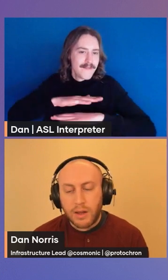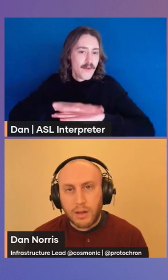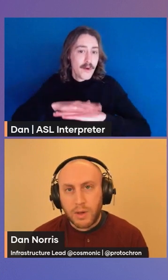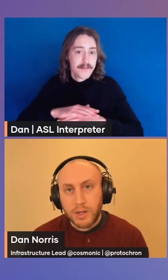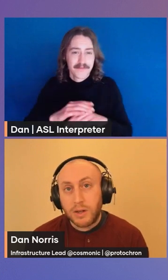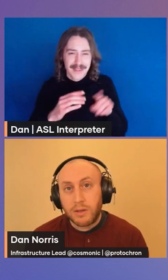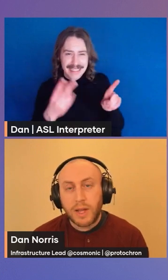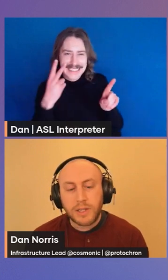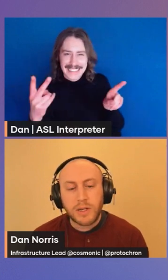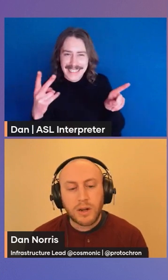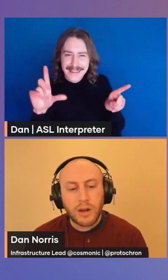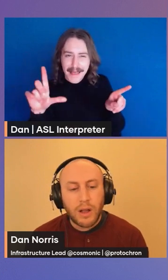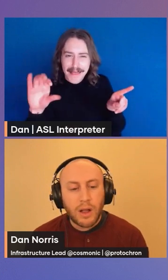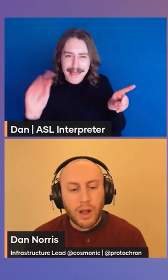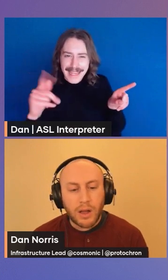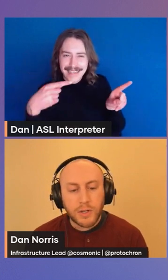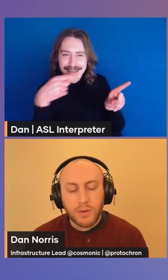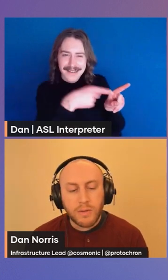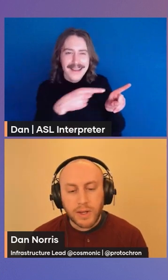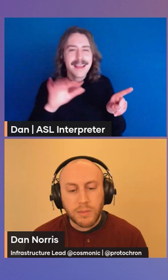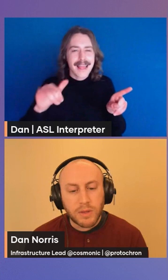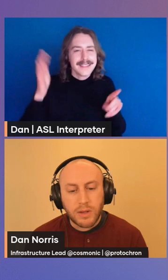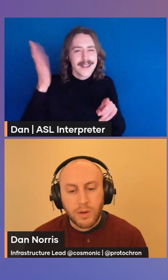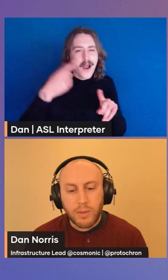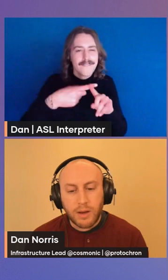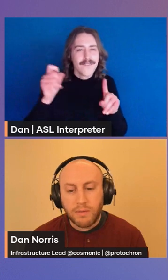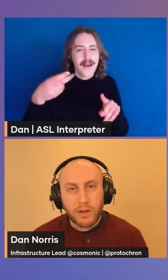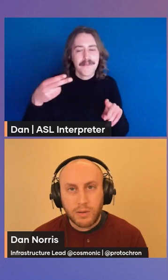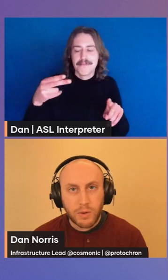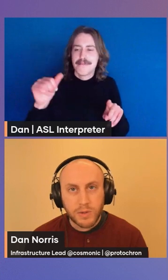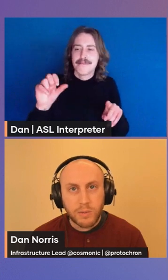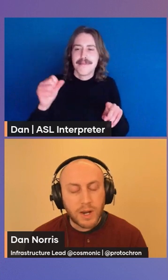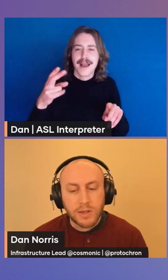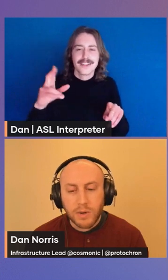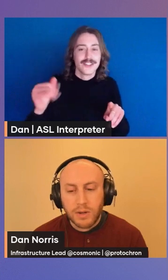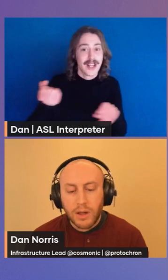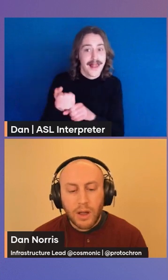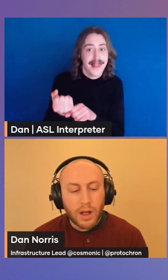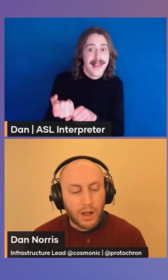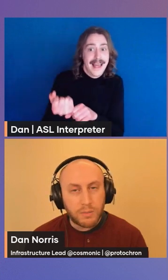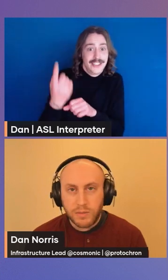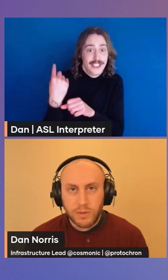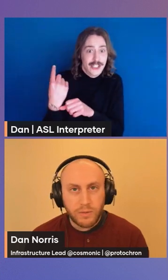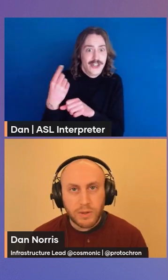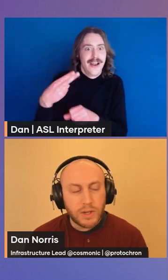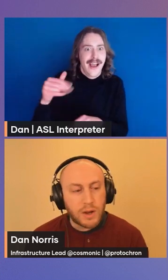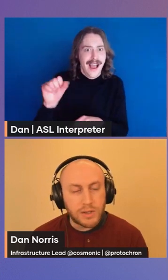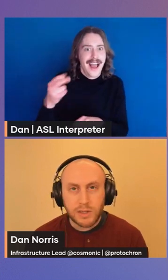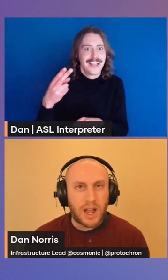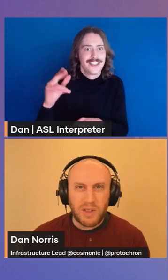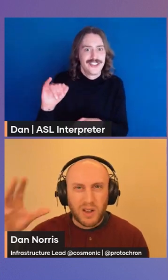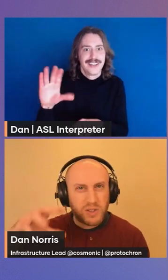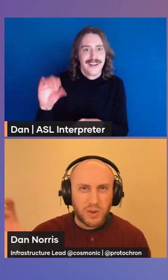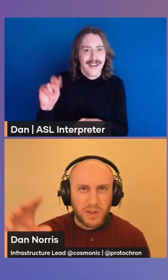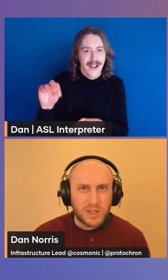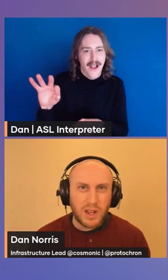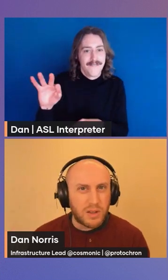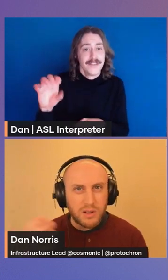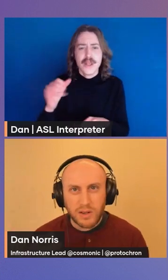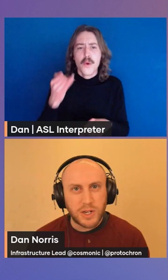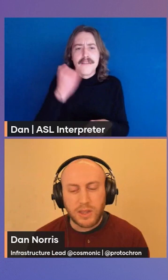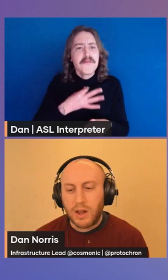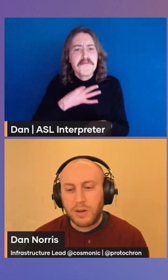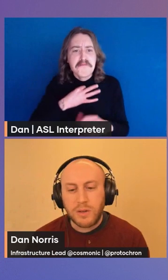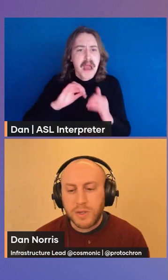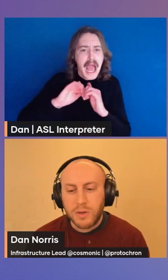at HashiCorp last year, Distributed Flexibility, Nomad, and Vault in a Post-Kubernetes World. So if you're curious as to how that all sort of fits together,